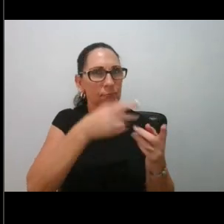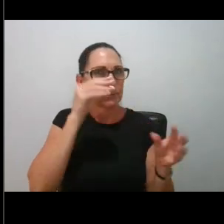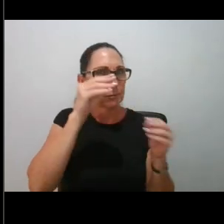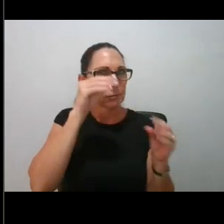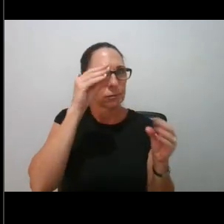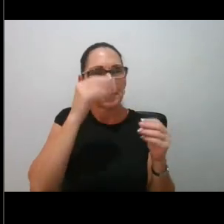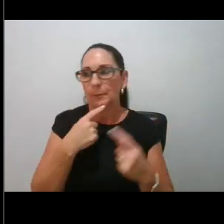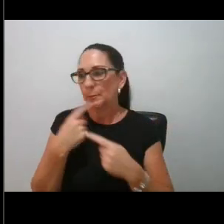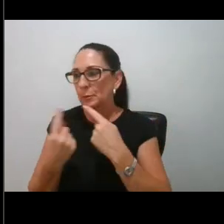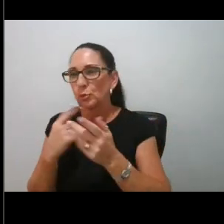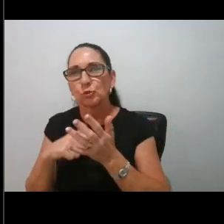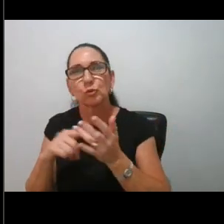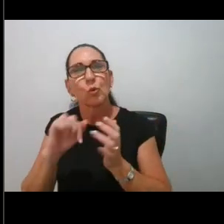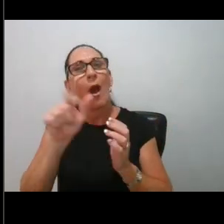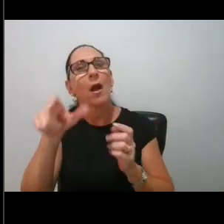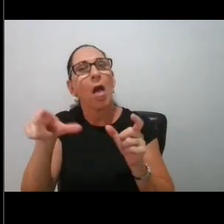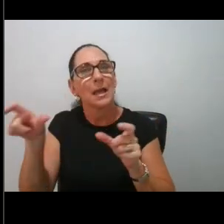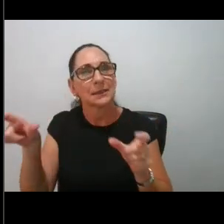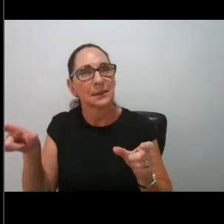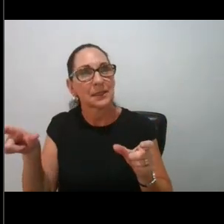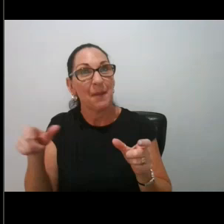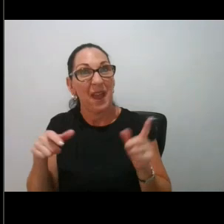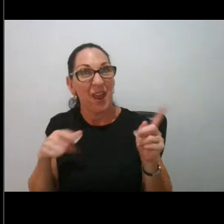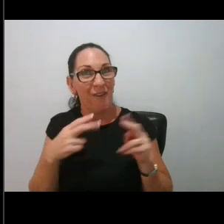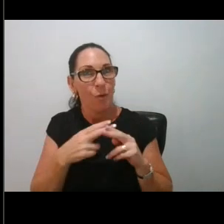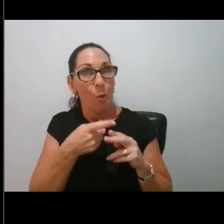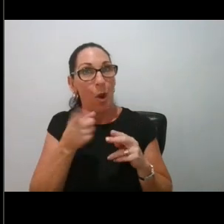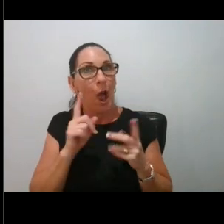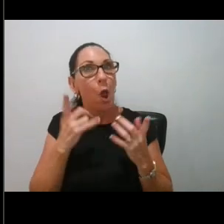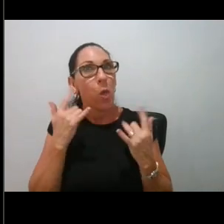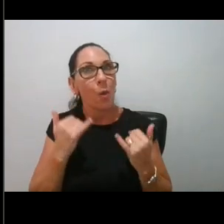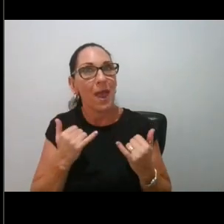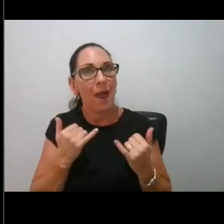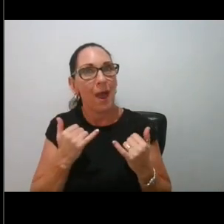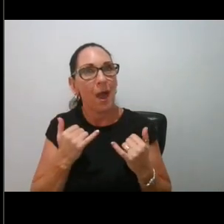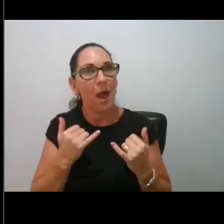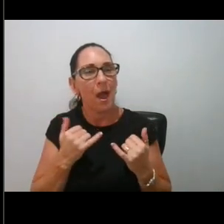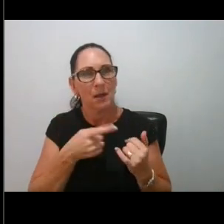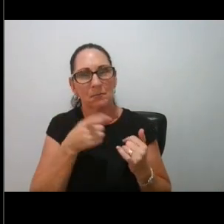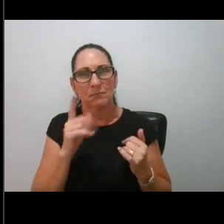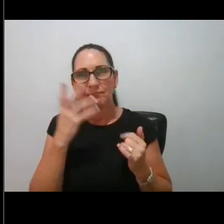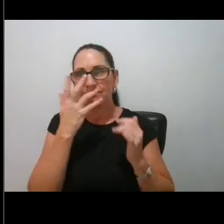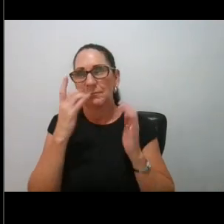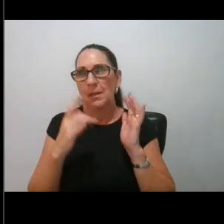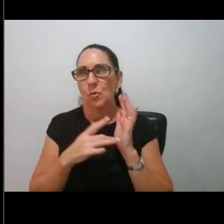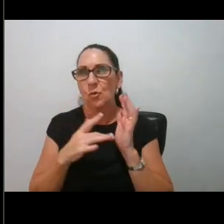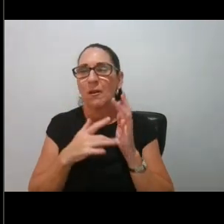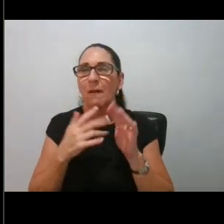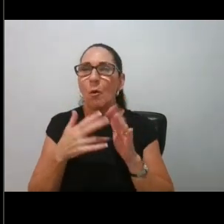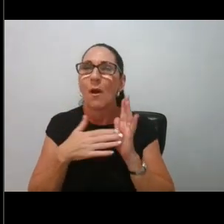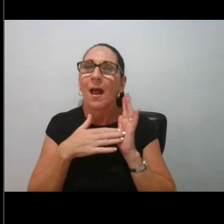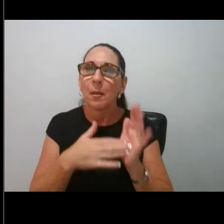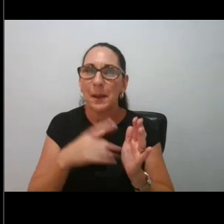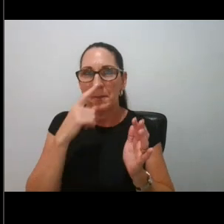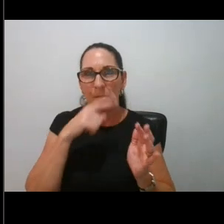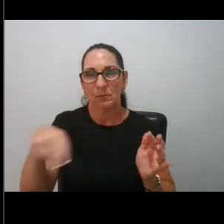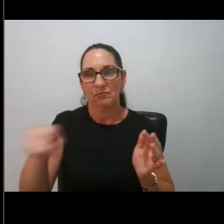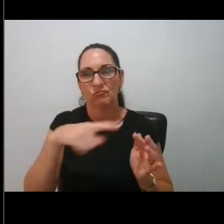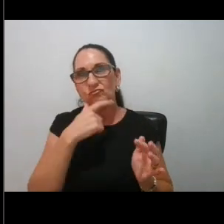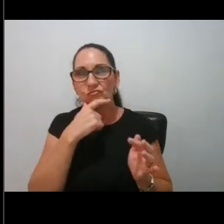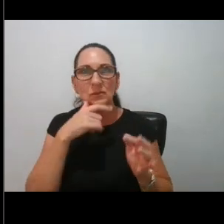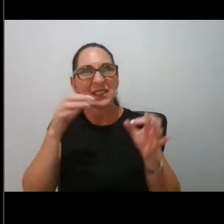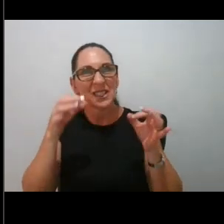of your clients. For lawyers particularly, we know that you play a really important role in terms of helping people to decide whether this is a